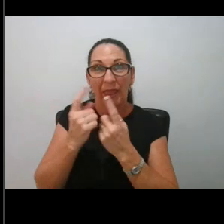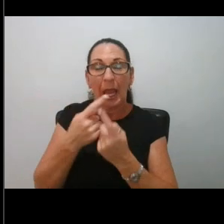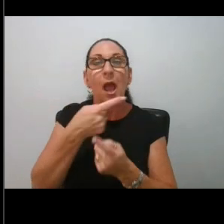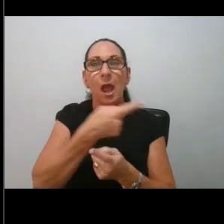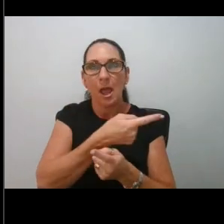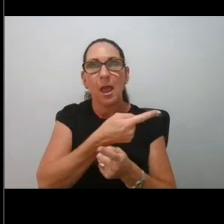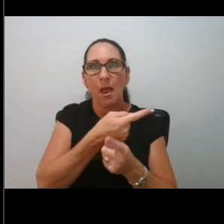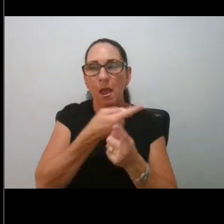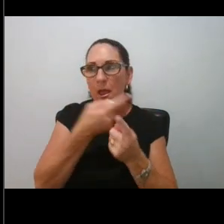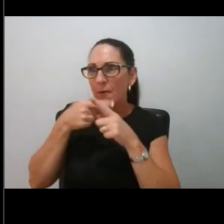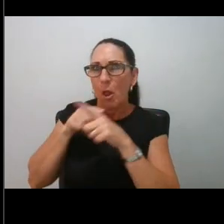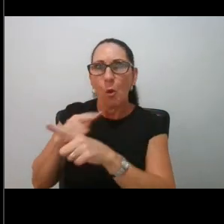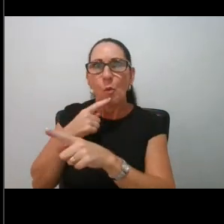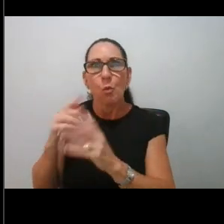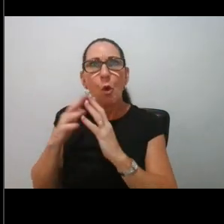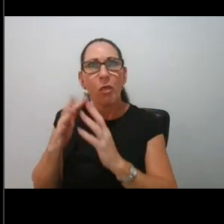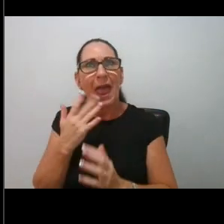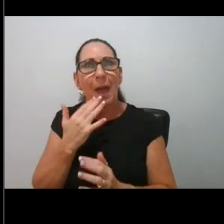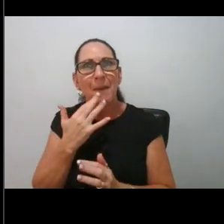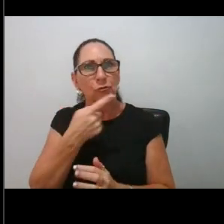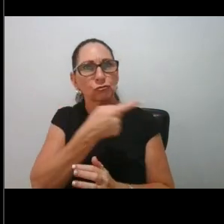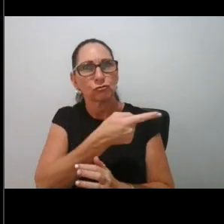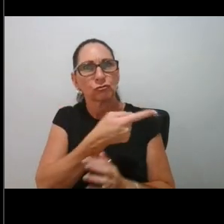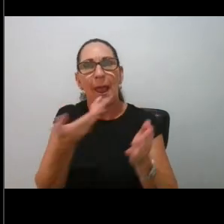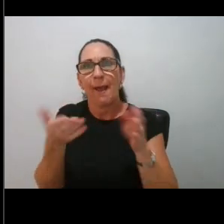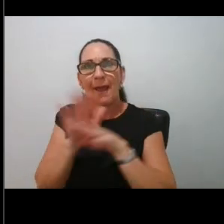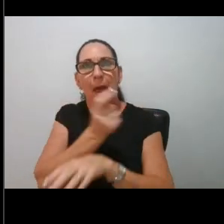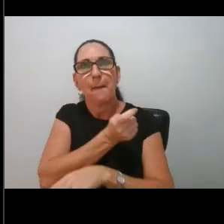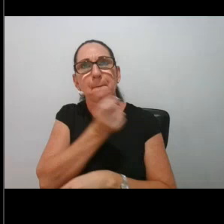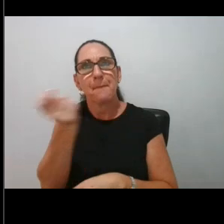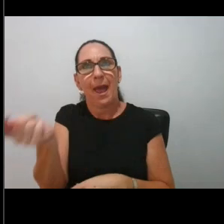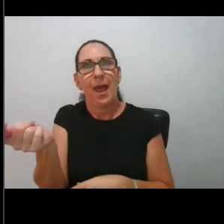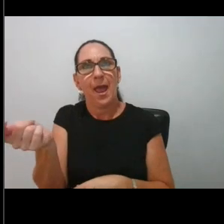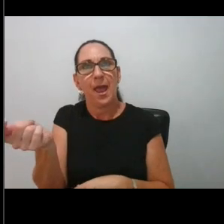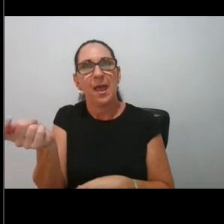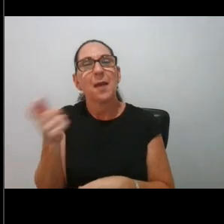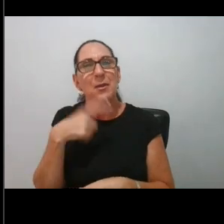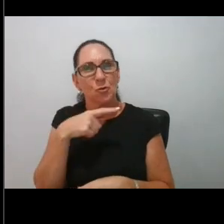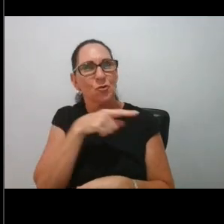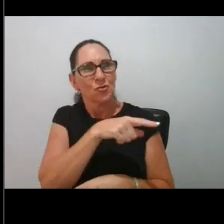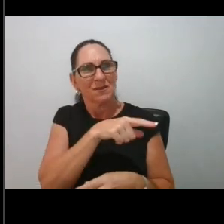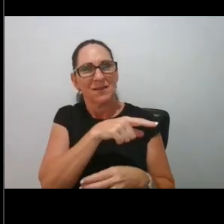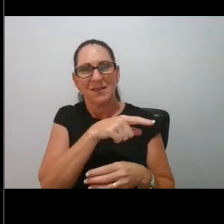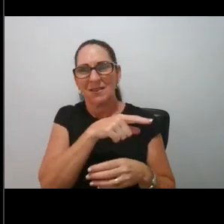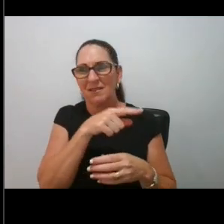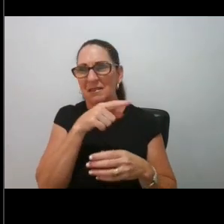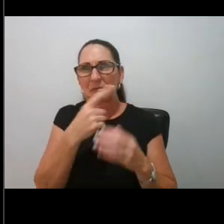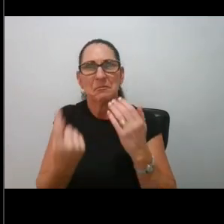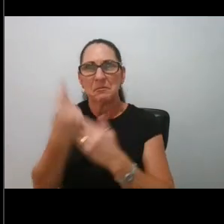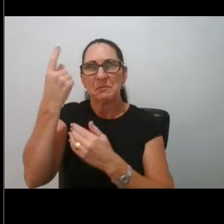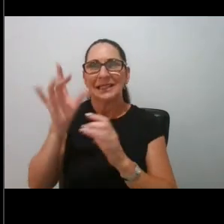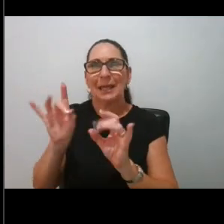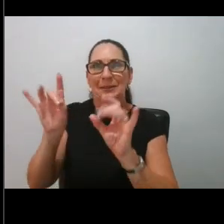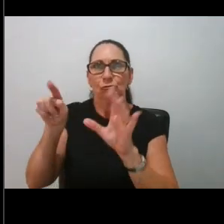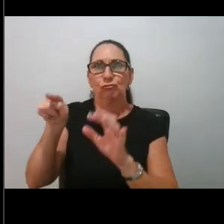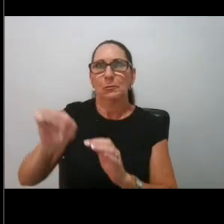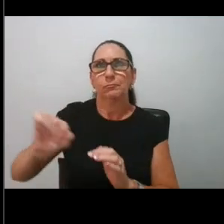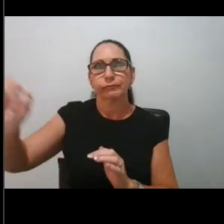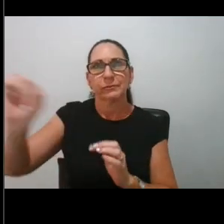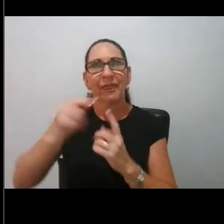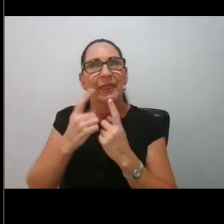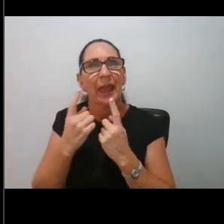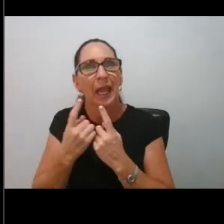that covers an expense that's directly arisen from the incident itself. So say, for